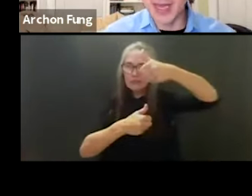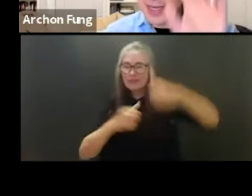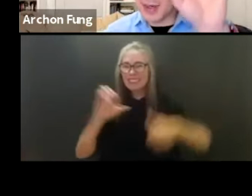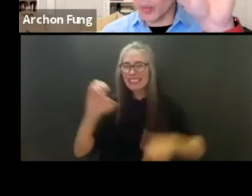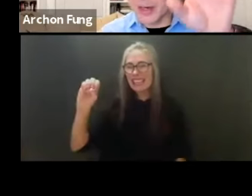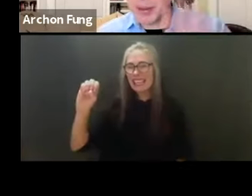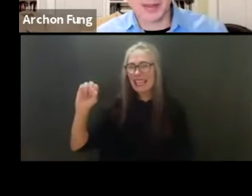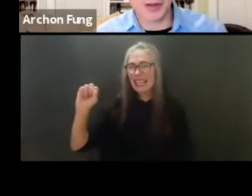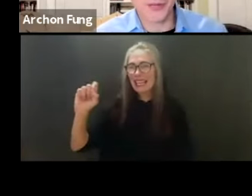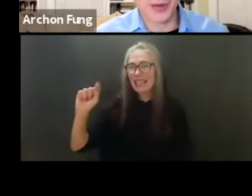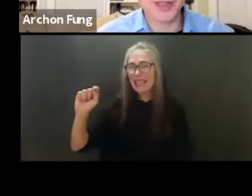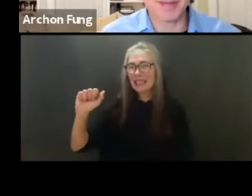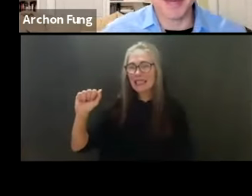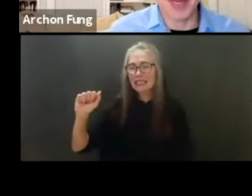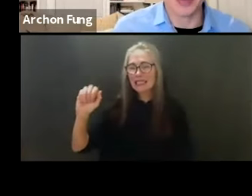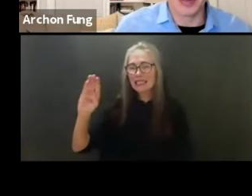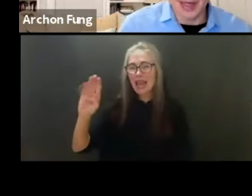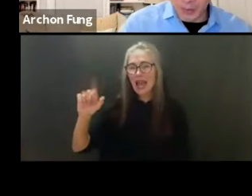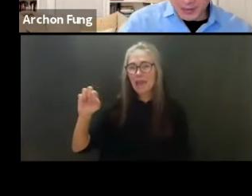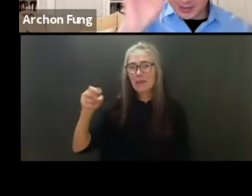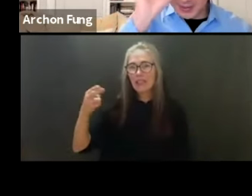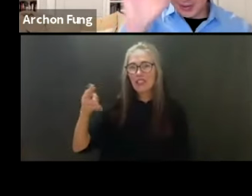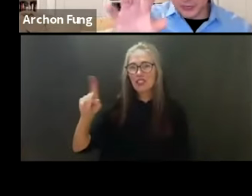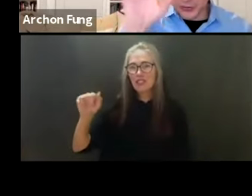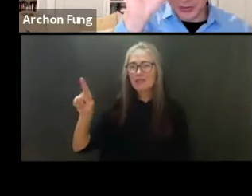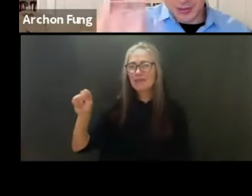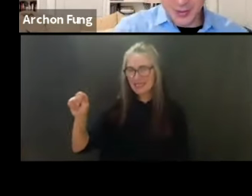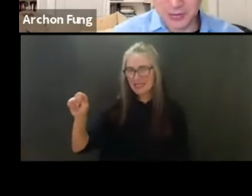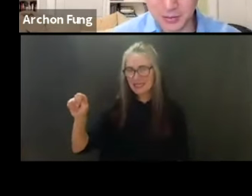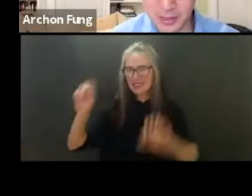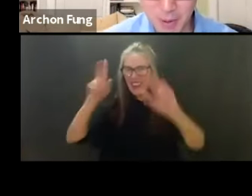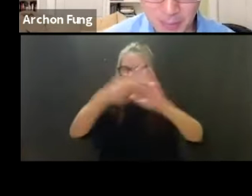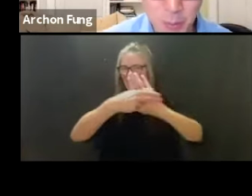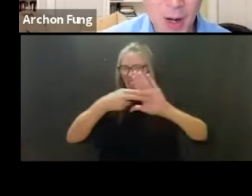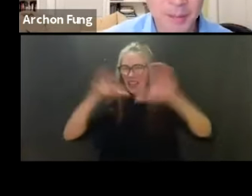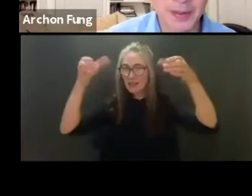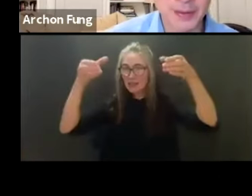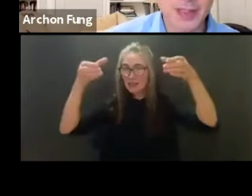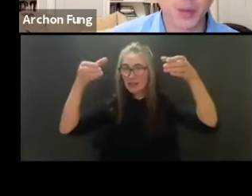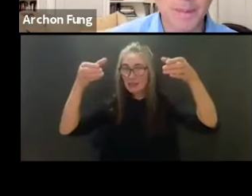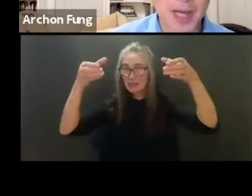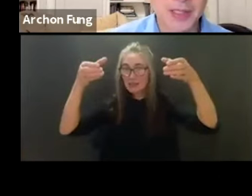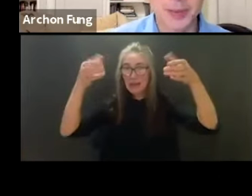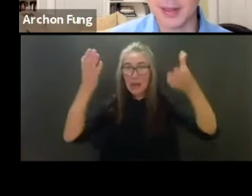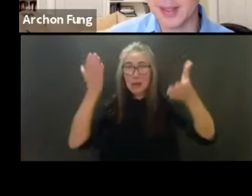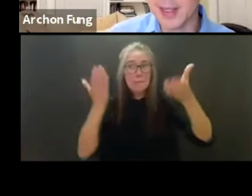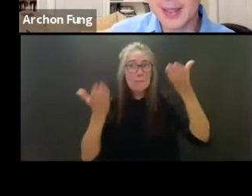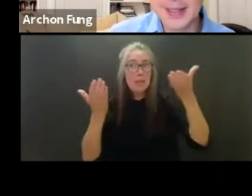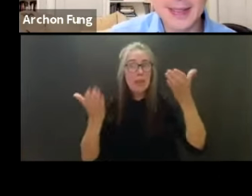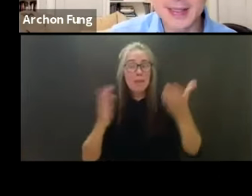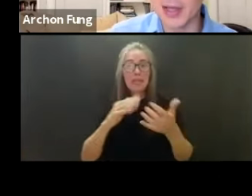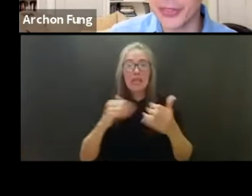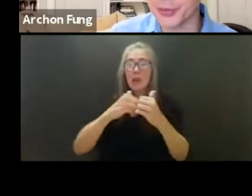So that's kind of one political force that might be out there and what I see in the future and who knows i'm probably wrong, but this is one possibility